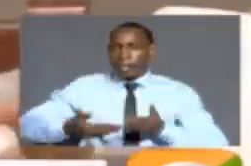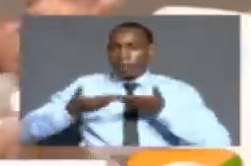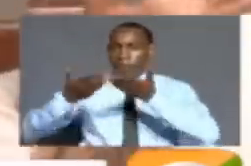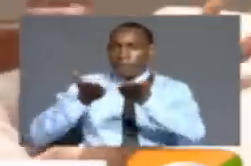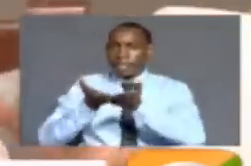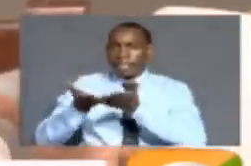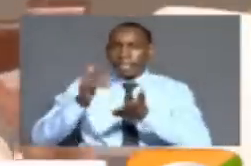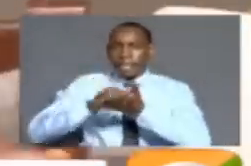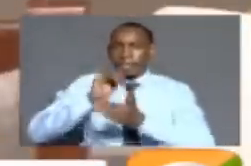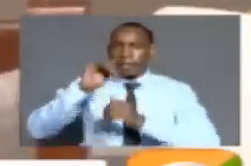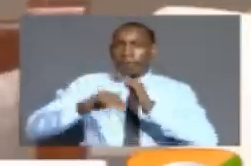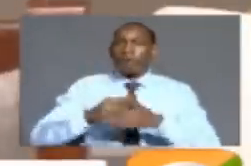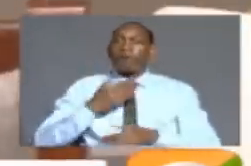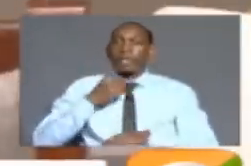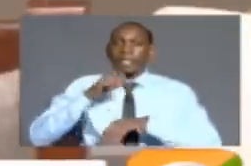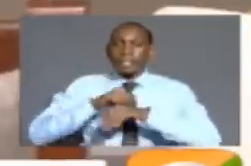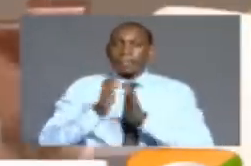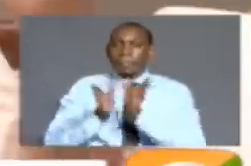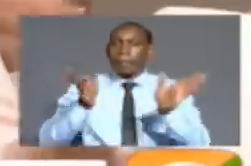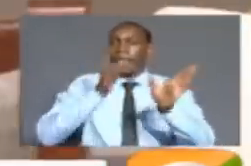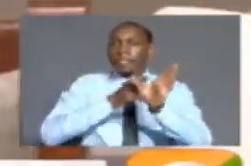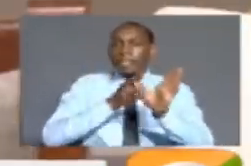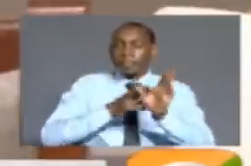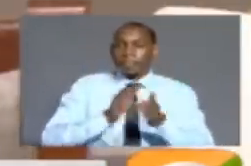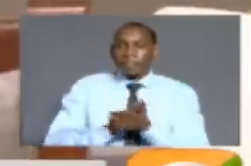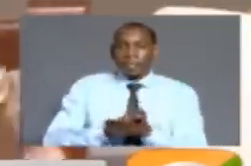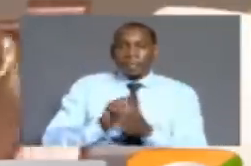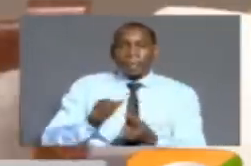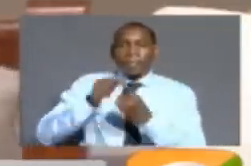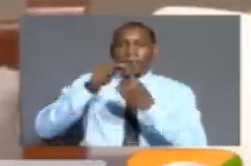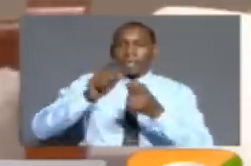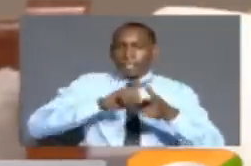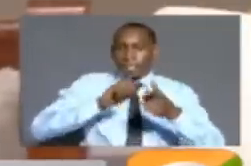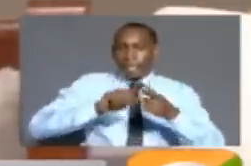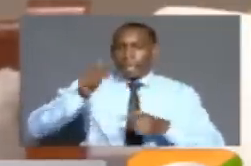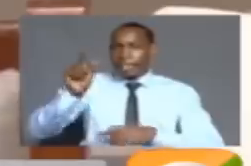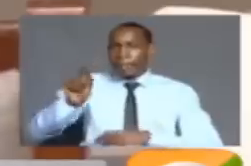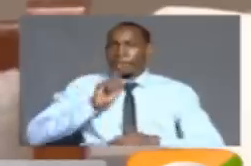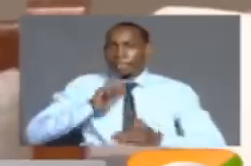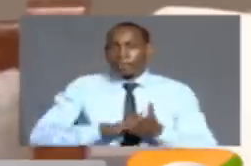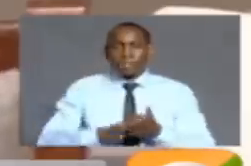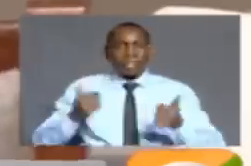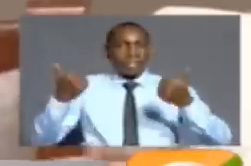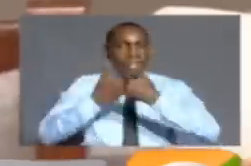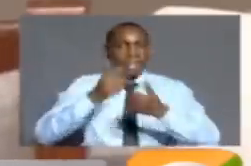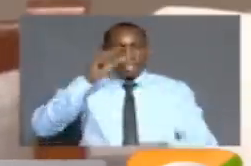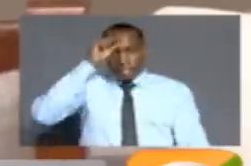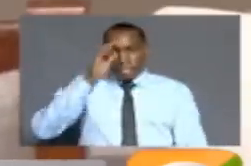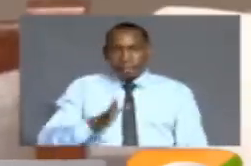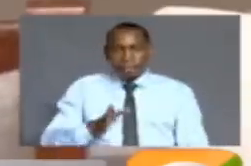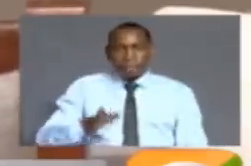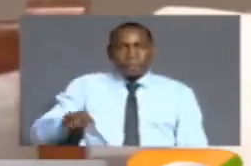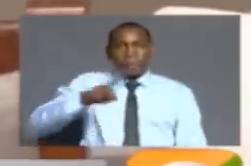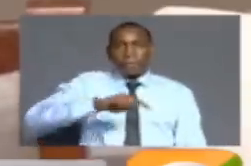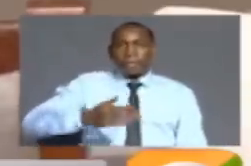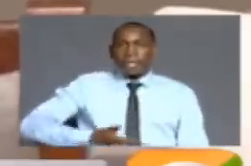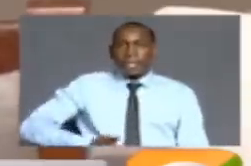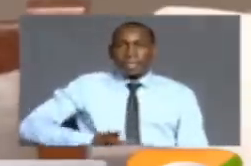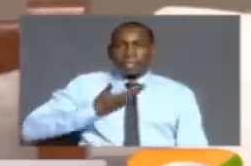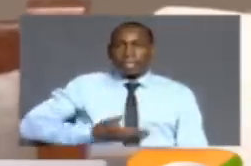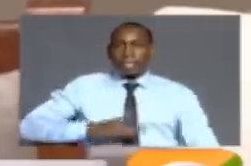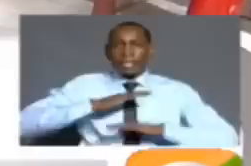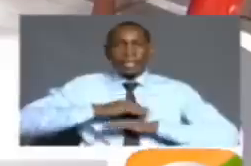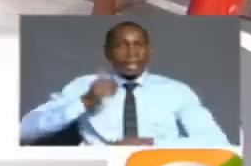services that you all said during public participation, were your priorities, and then somebody says, oh, you're fighting the governor, then we are not angry enough. Uh-huh. We are